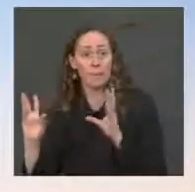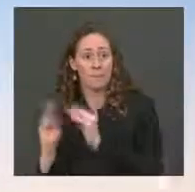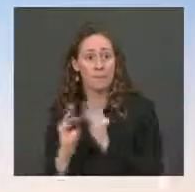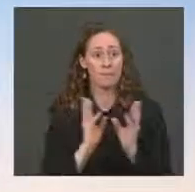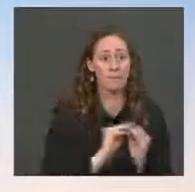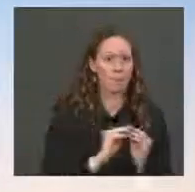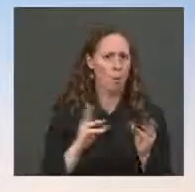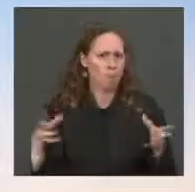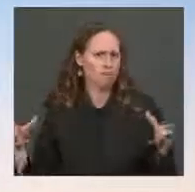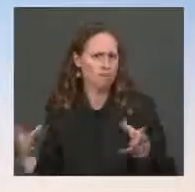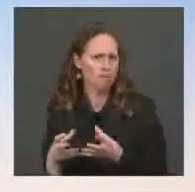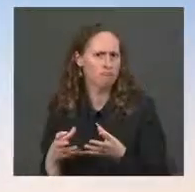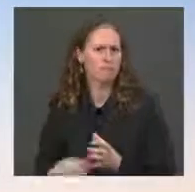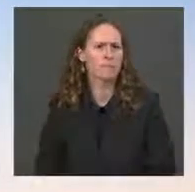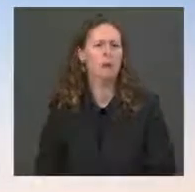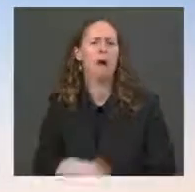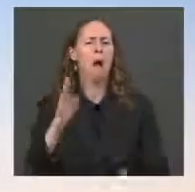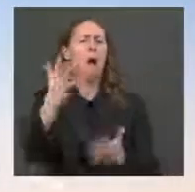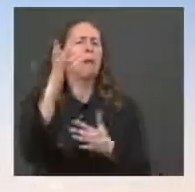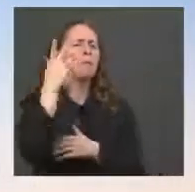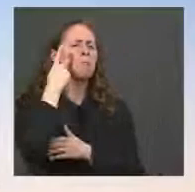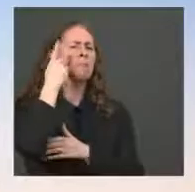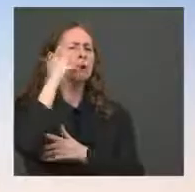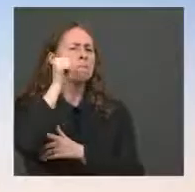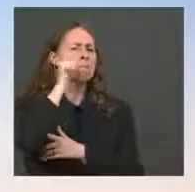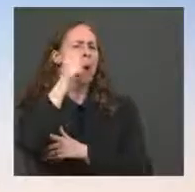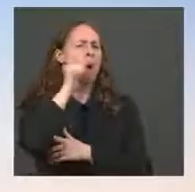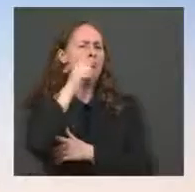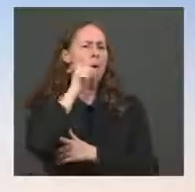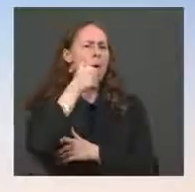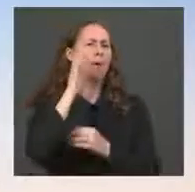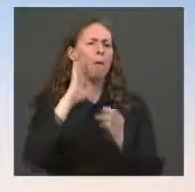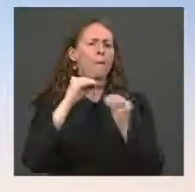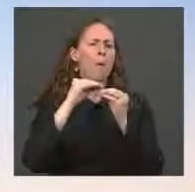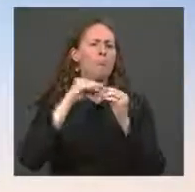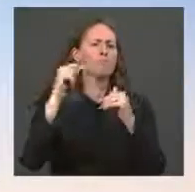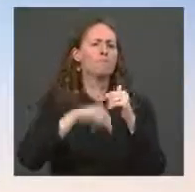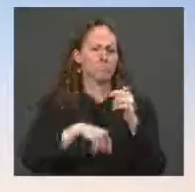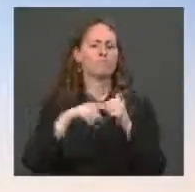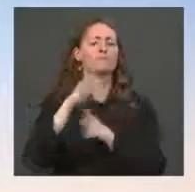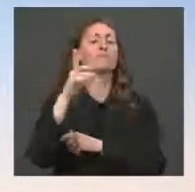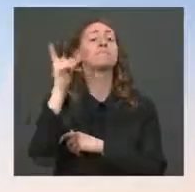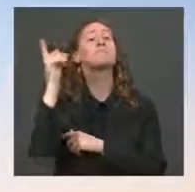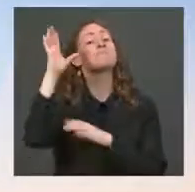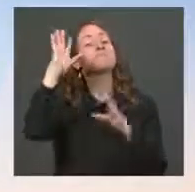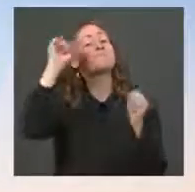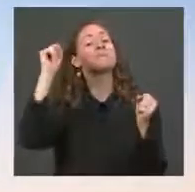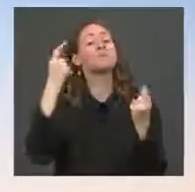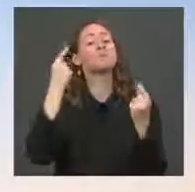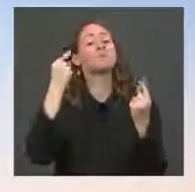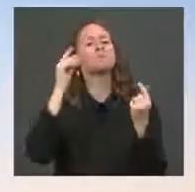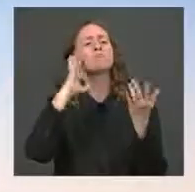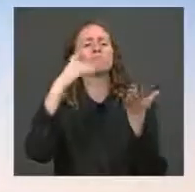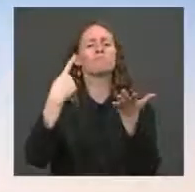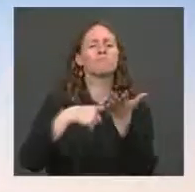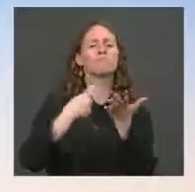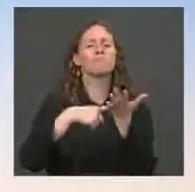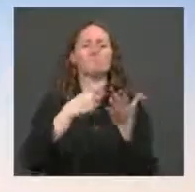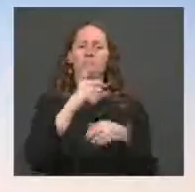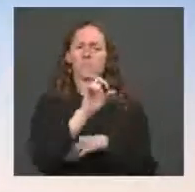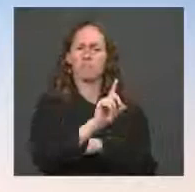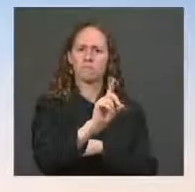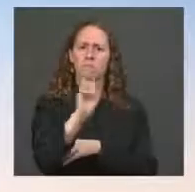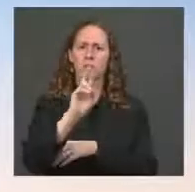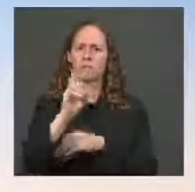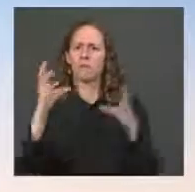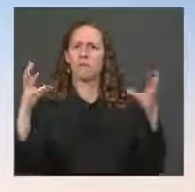by tomorrow. Obviously, he'll be giving remarks while he's there. He will have some bilateral meetings. Hopefully, we'll have more on that in the next 24 or 4 hours